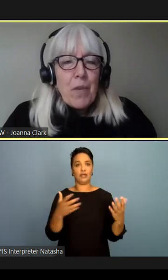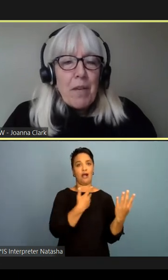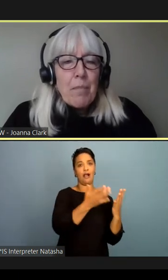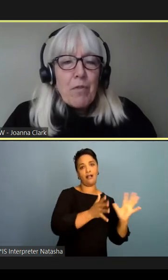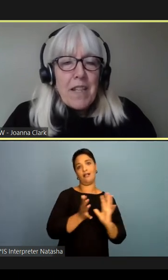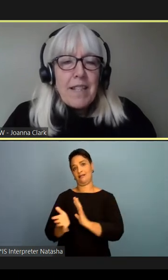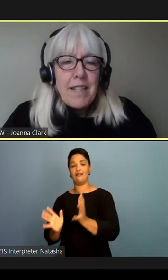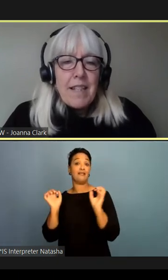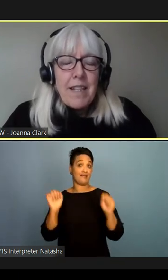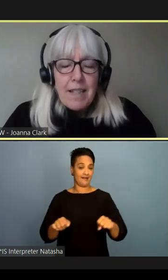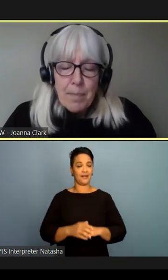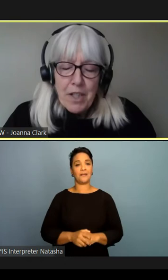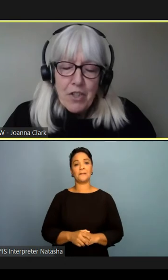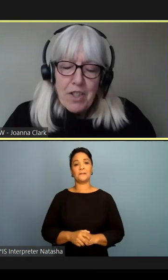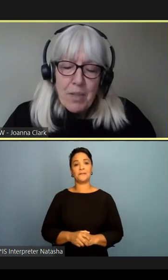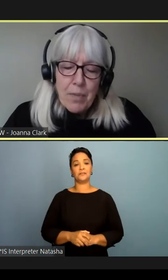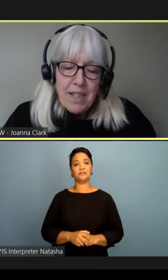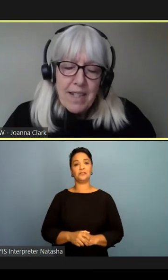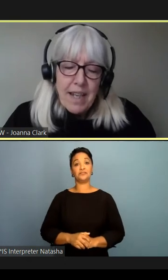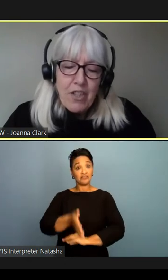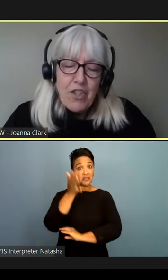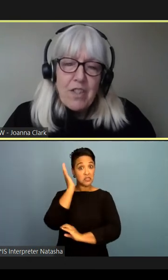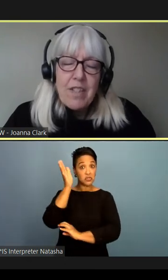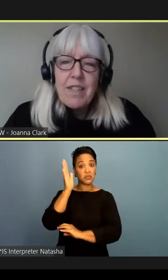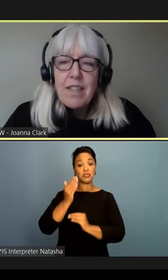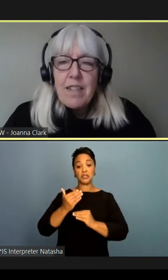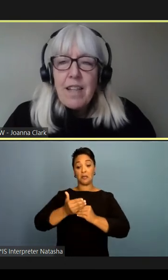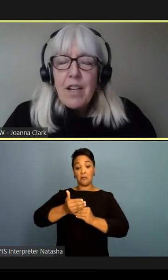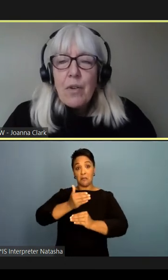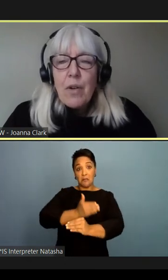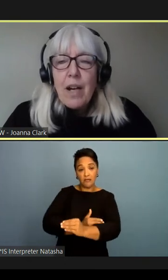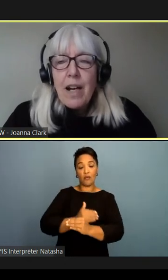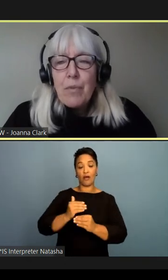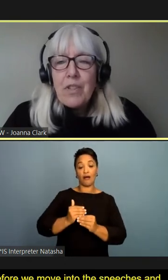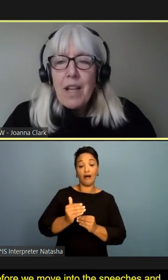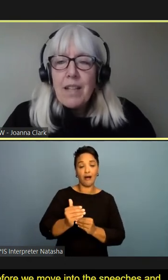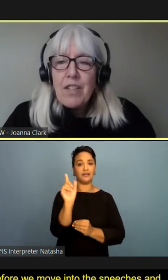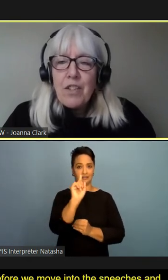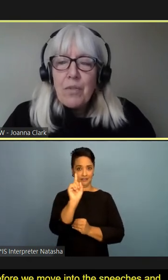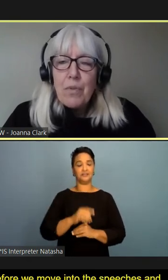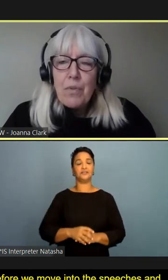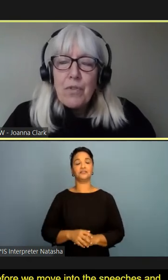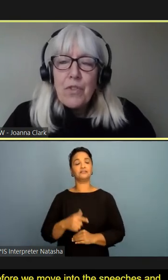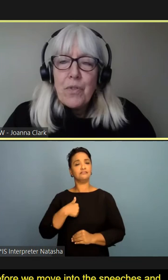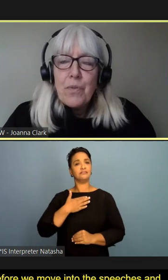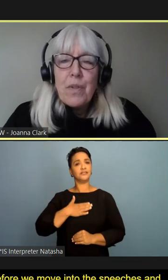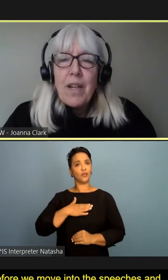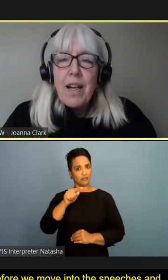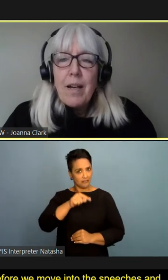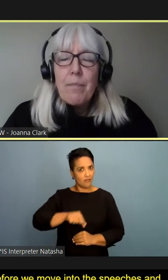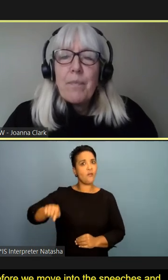before we move into the speeches and the presentations, I want to ask you all